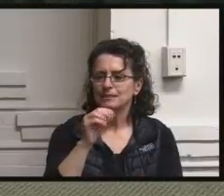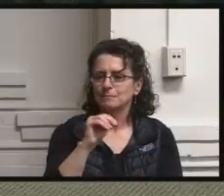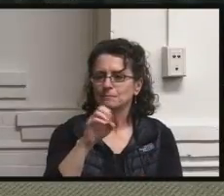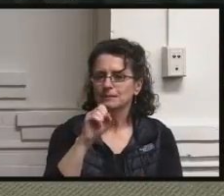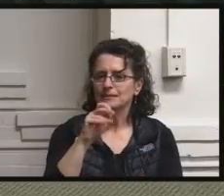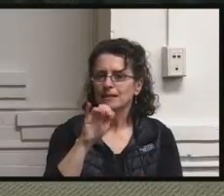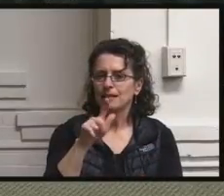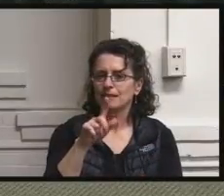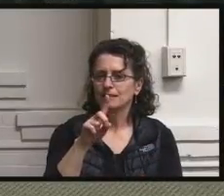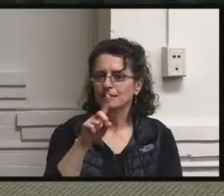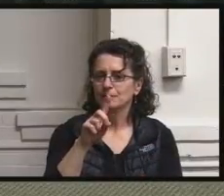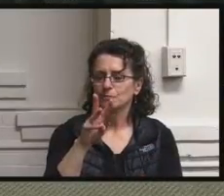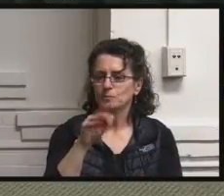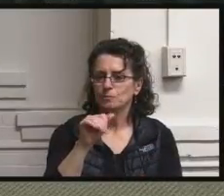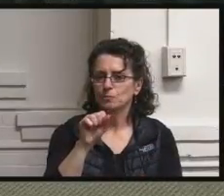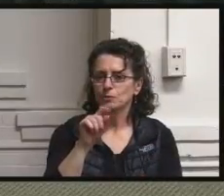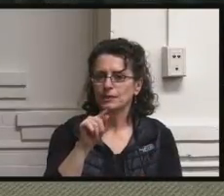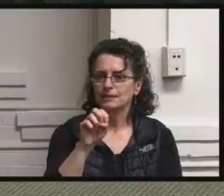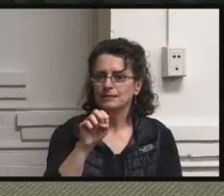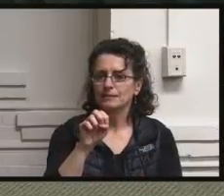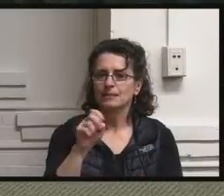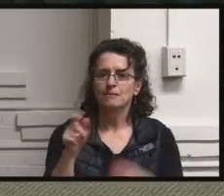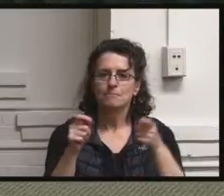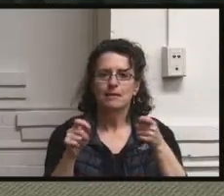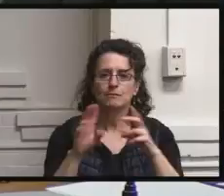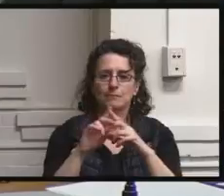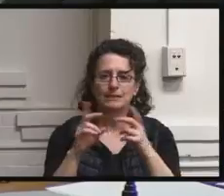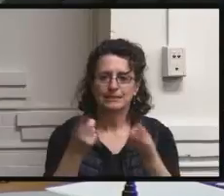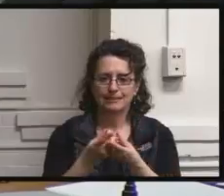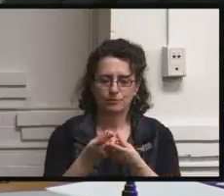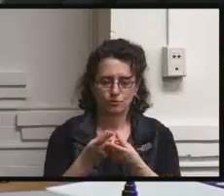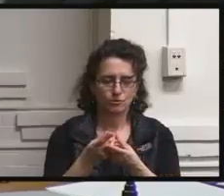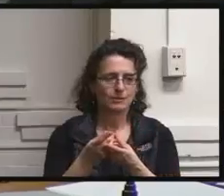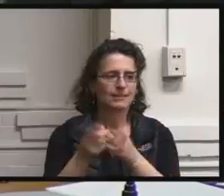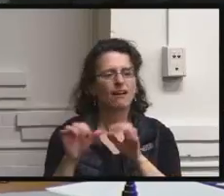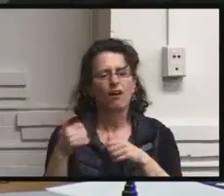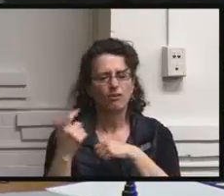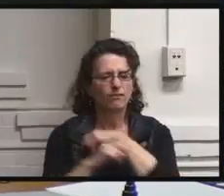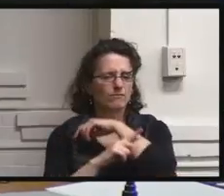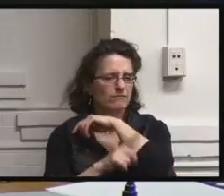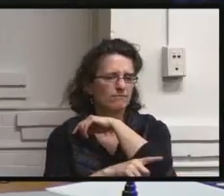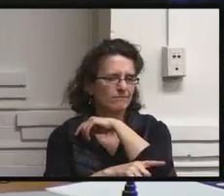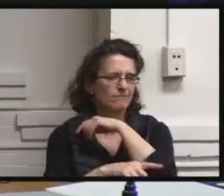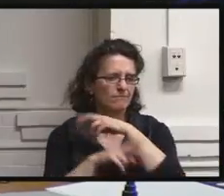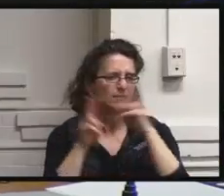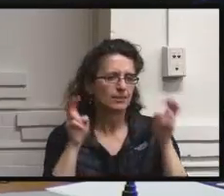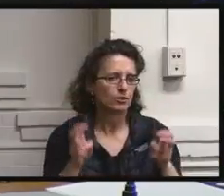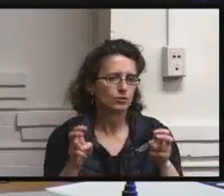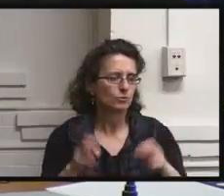solid waste matters. So Peter, I'm going to turn it over to you. Thank you.